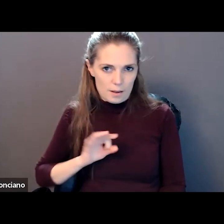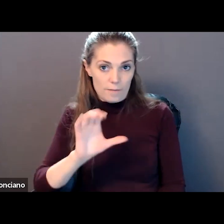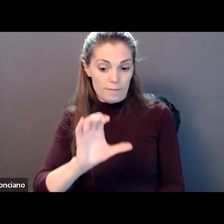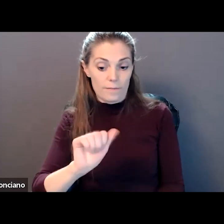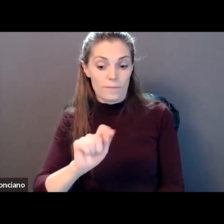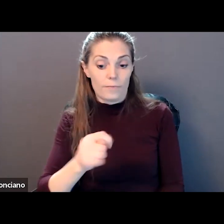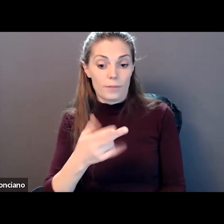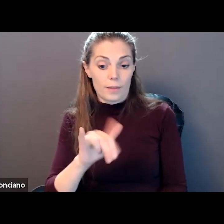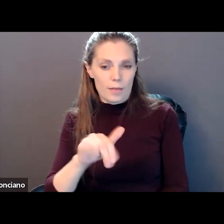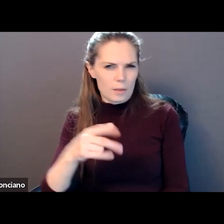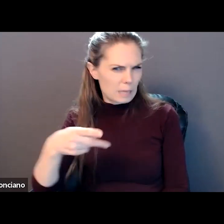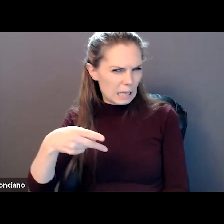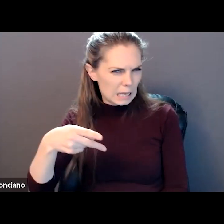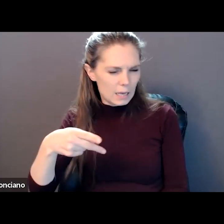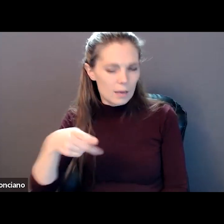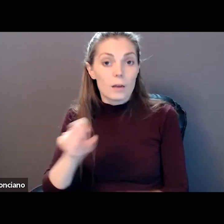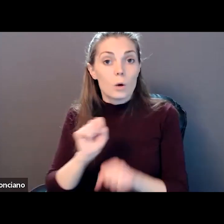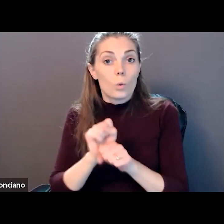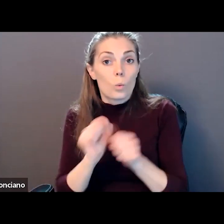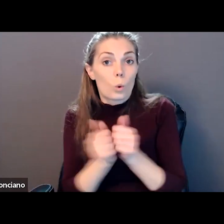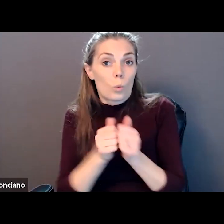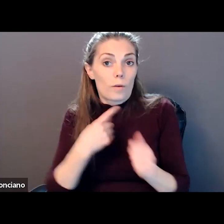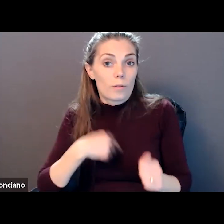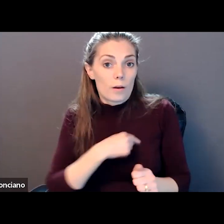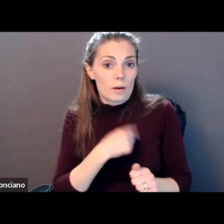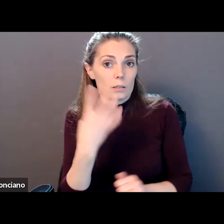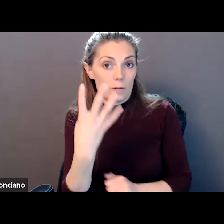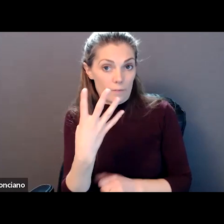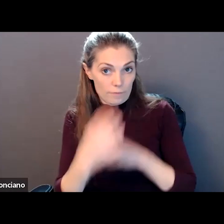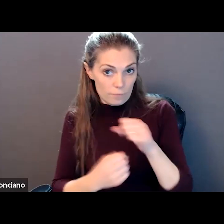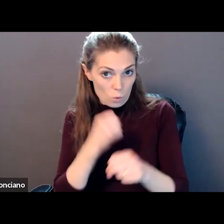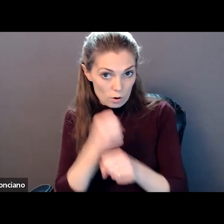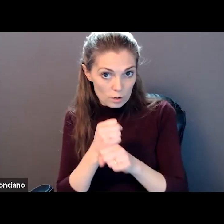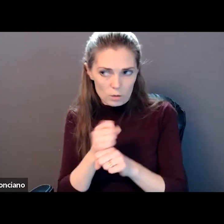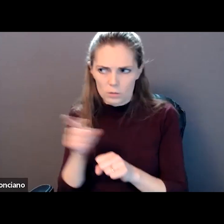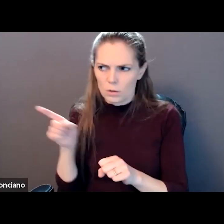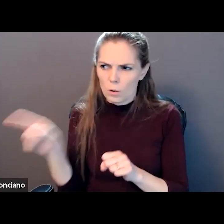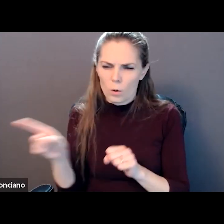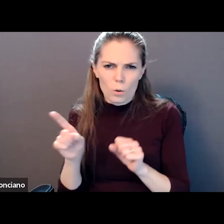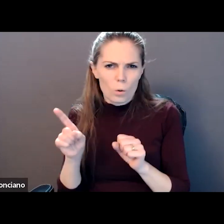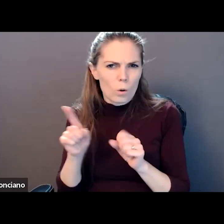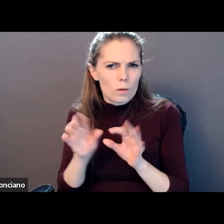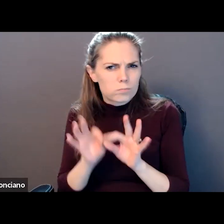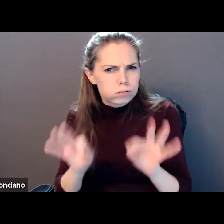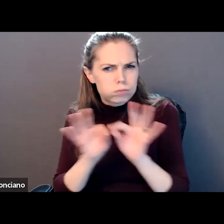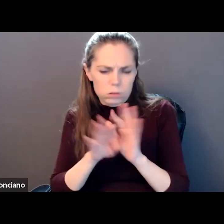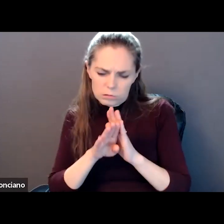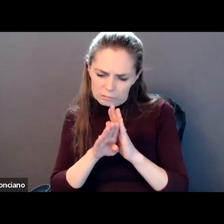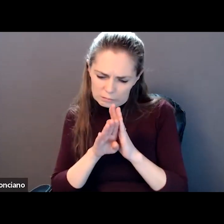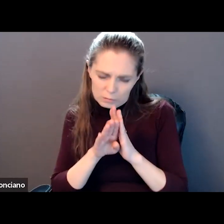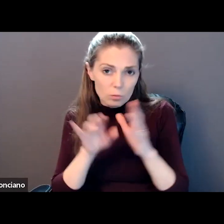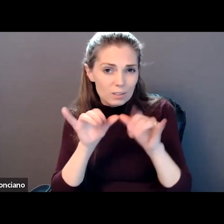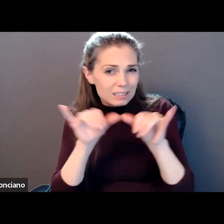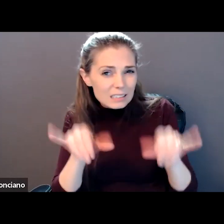she was so instrumental in developing all the systems and the processes